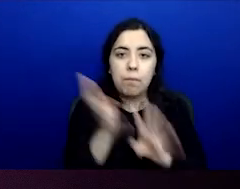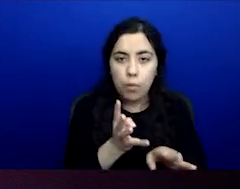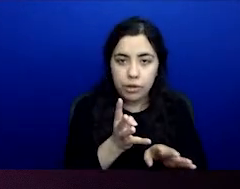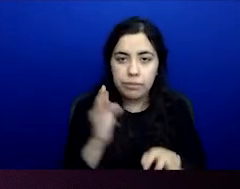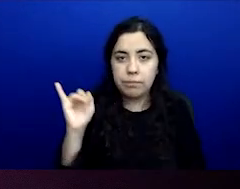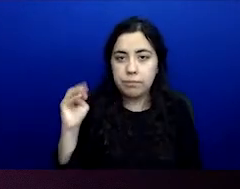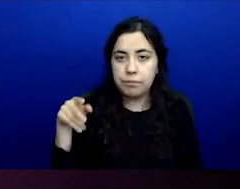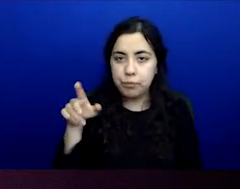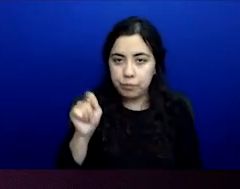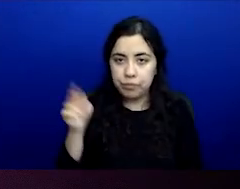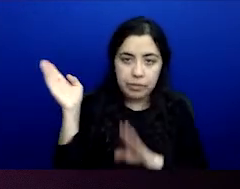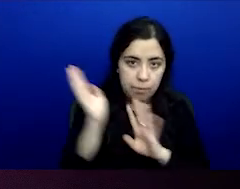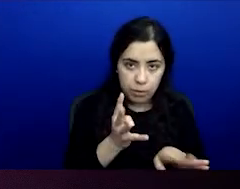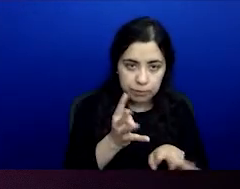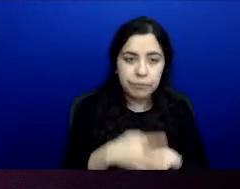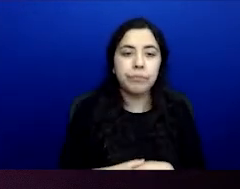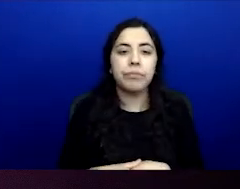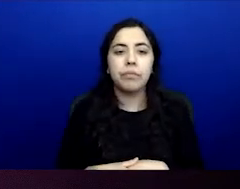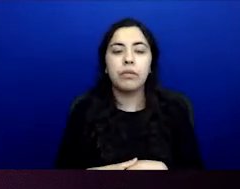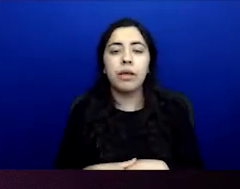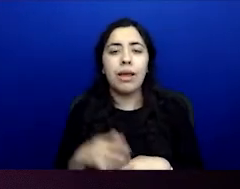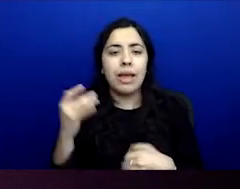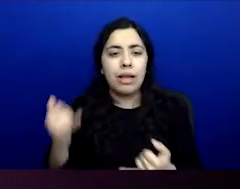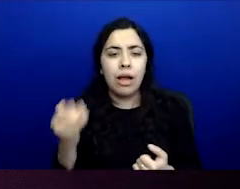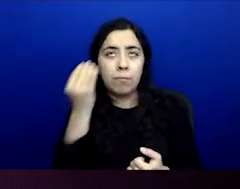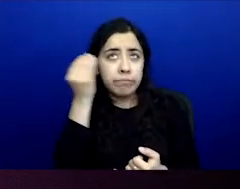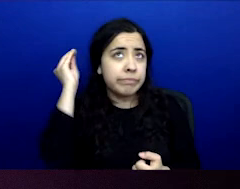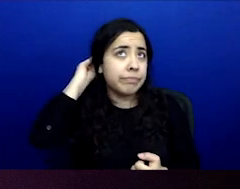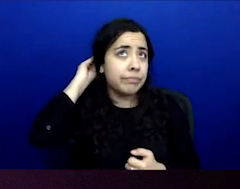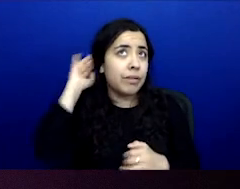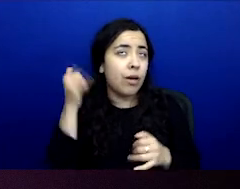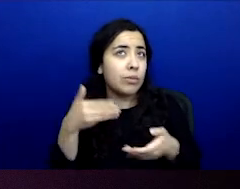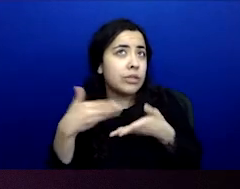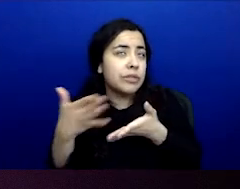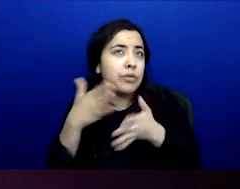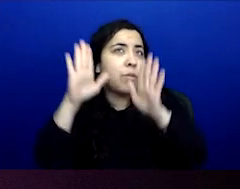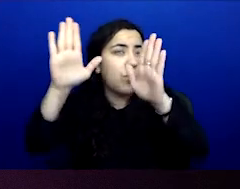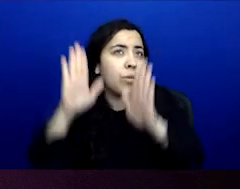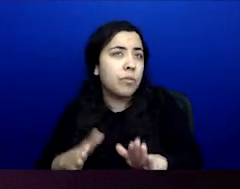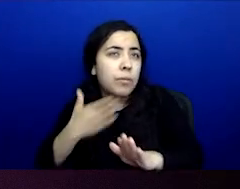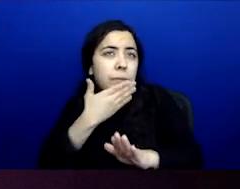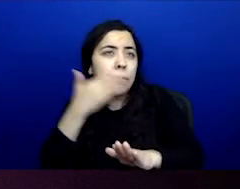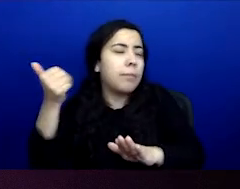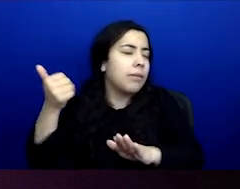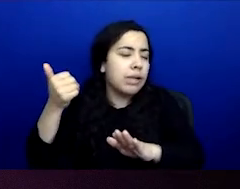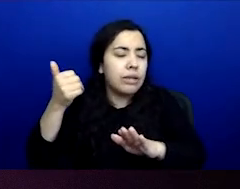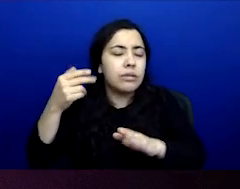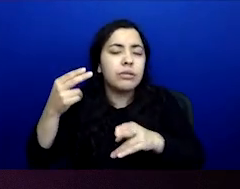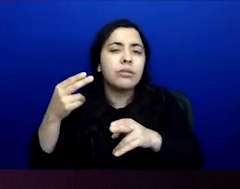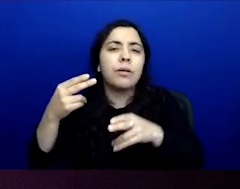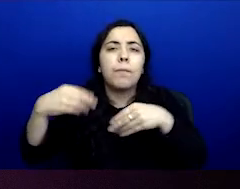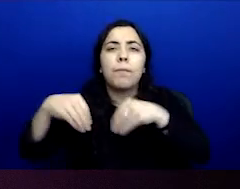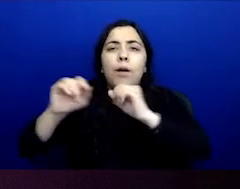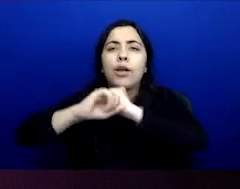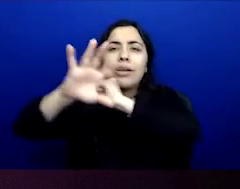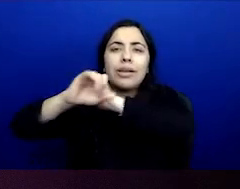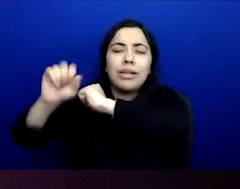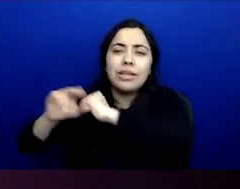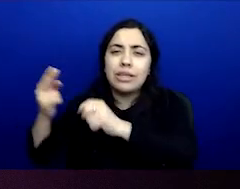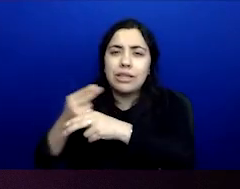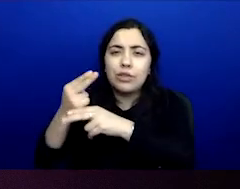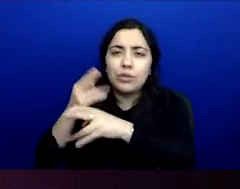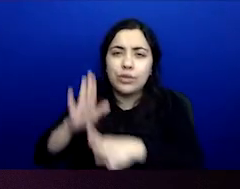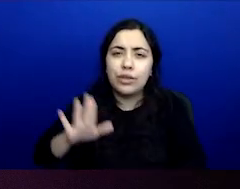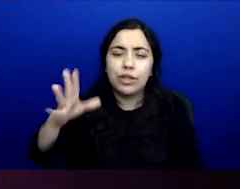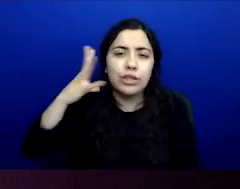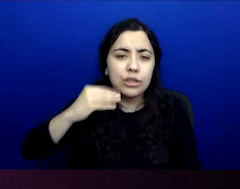How can we deliver these great marketing experiences? So I think, first and foremost, you should measure what matters.